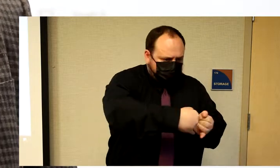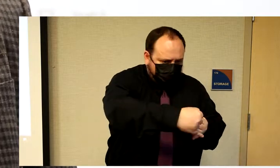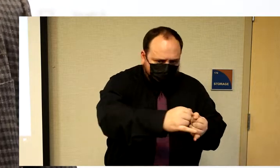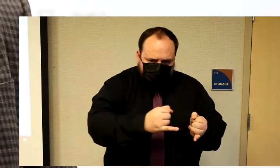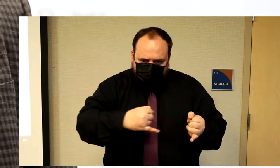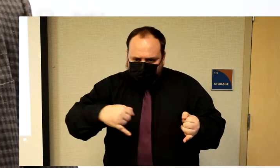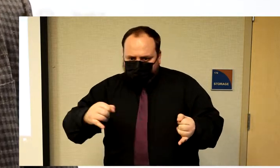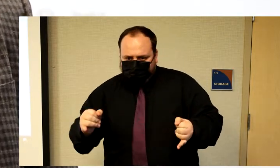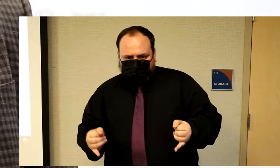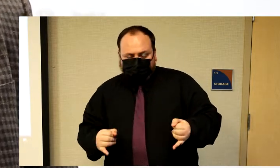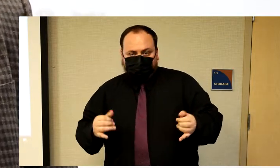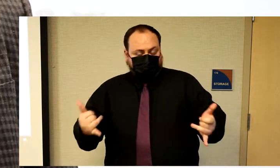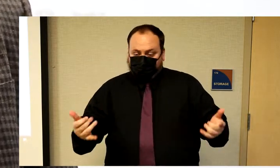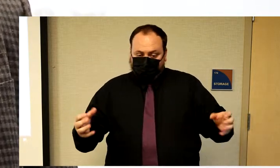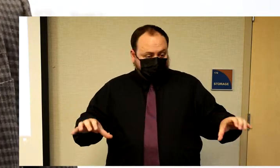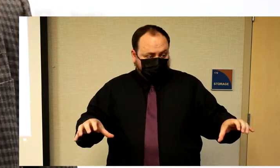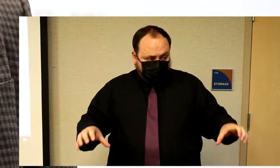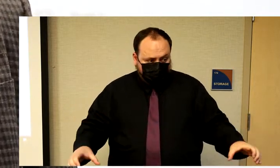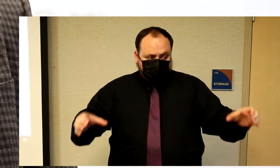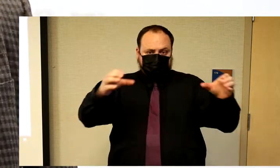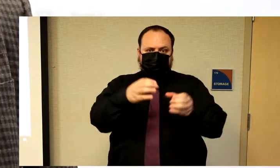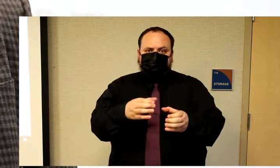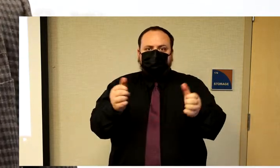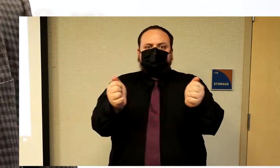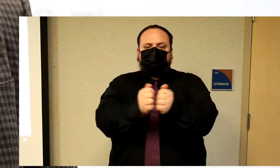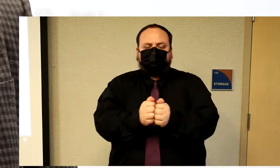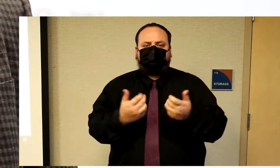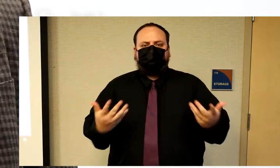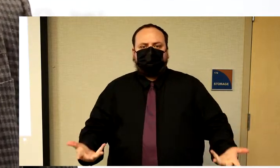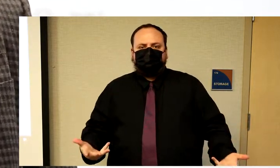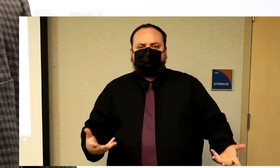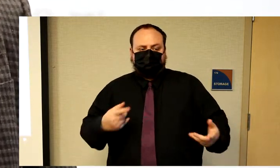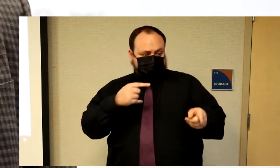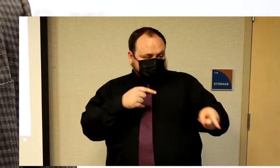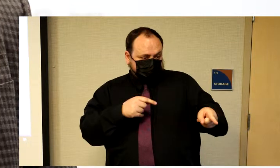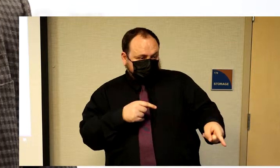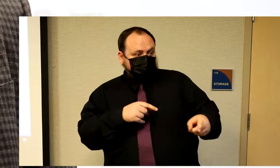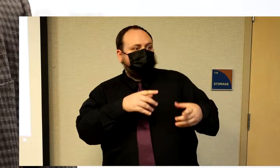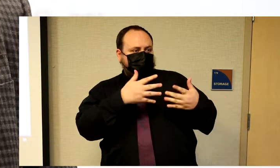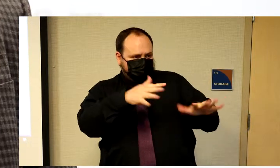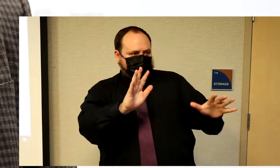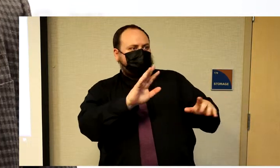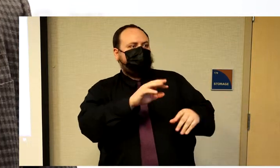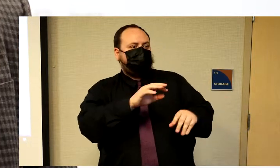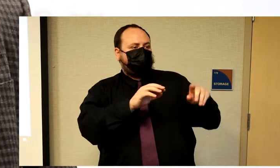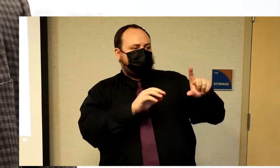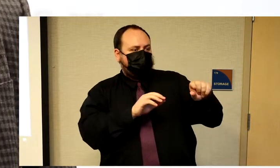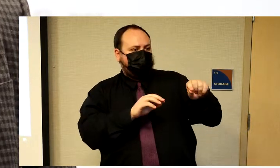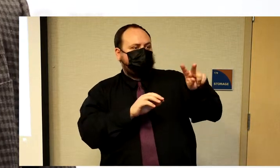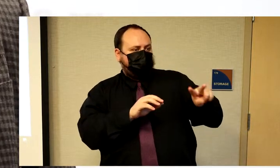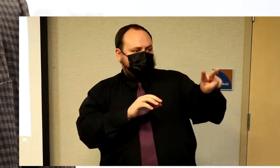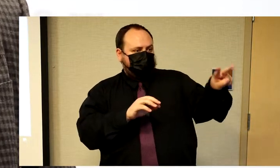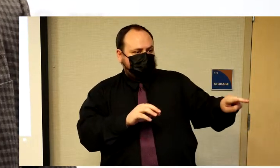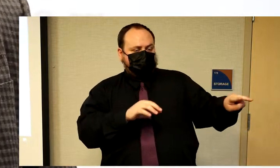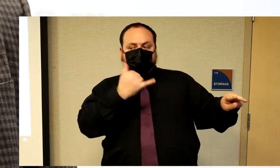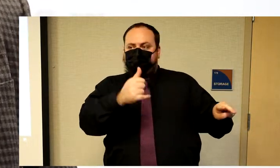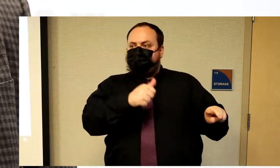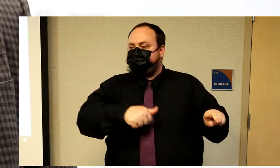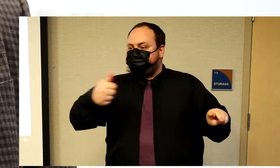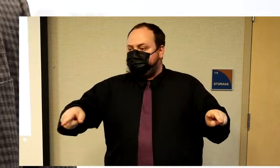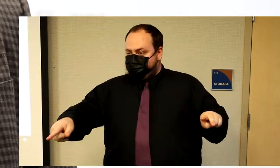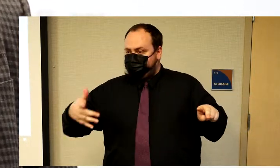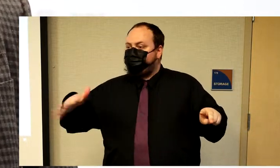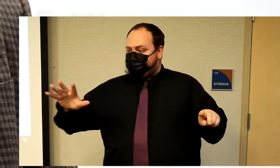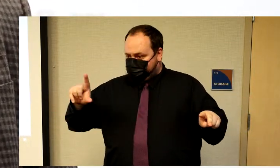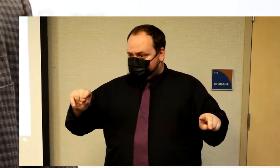up in 24. So if Dave runs and Mike doesn't run against him, Mike stays on the board